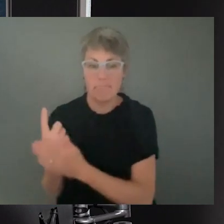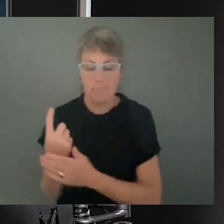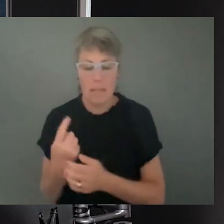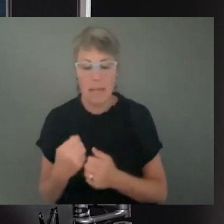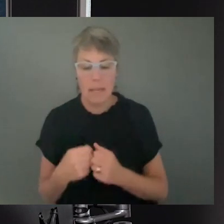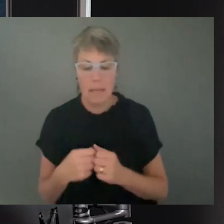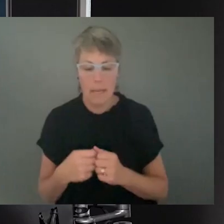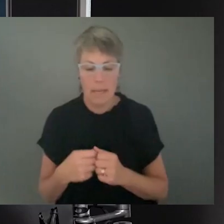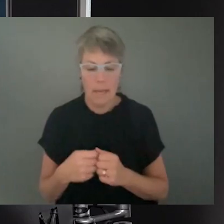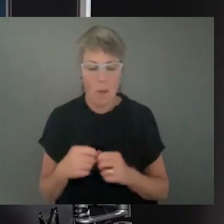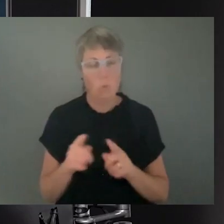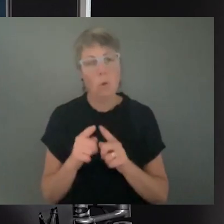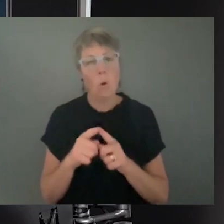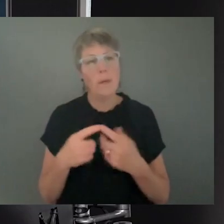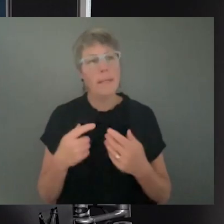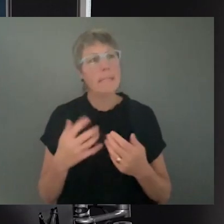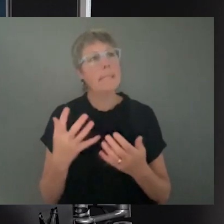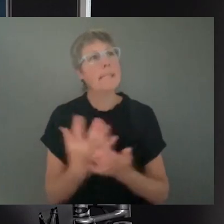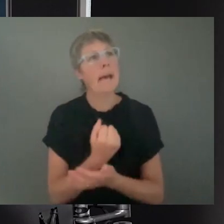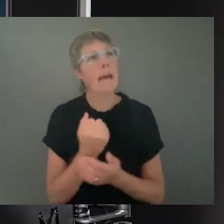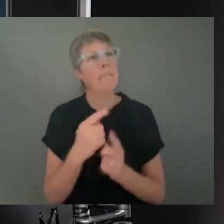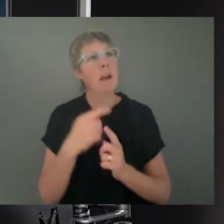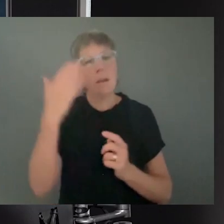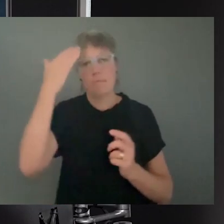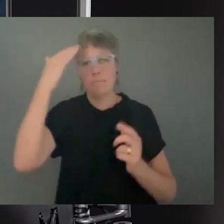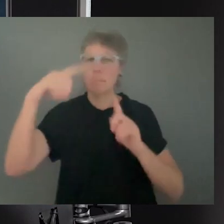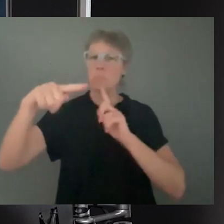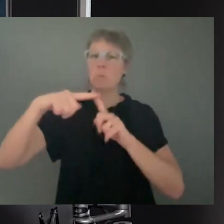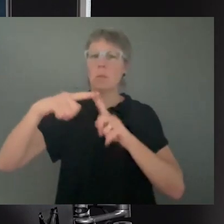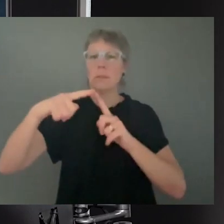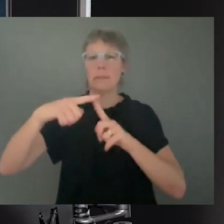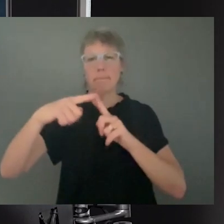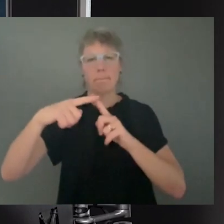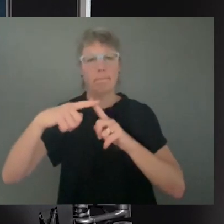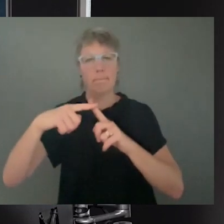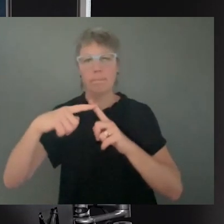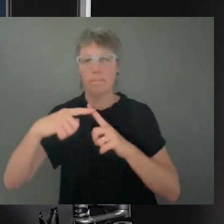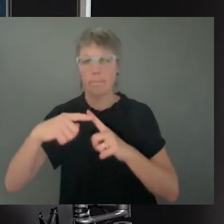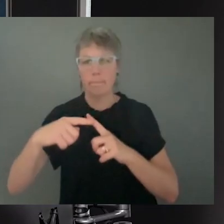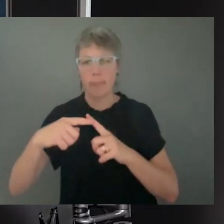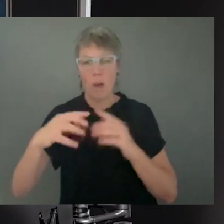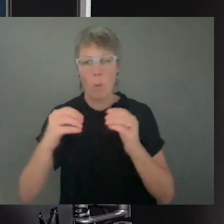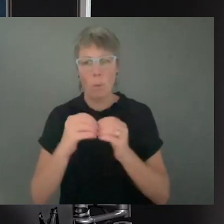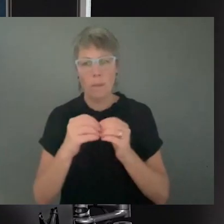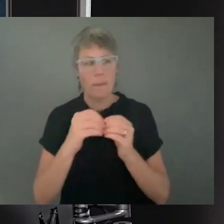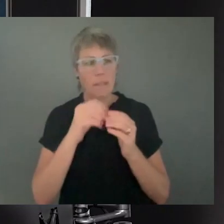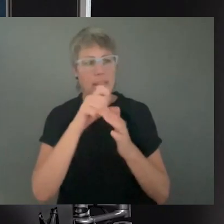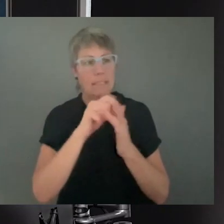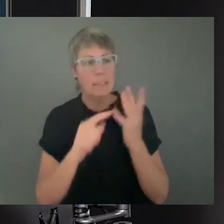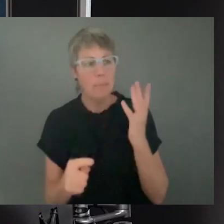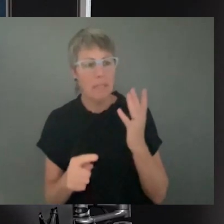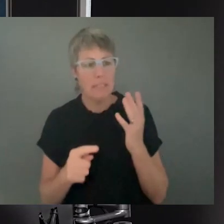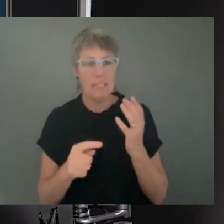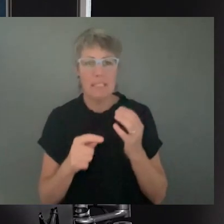organisation, but a psychologically safe organisation. The other thing is there is so much amazing disability